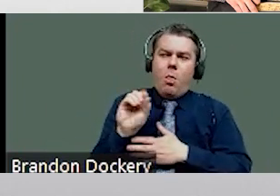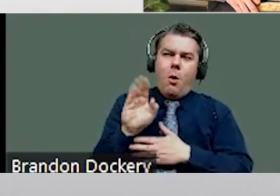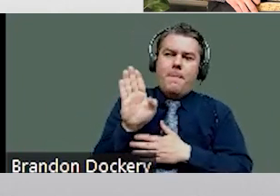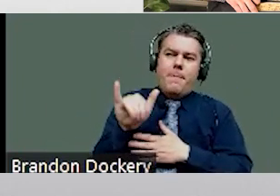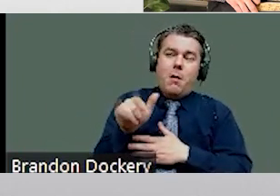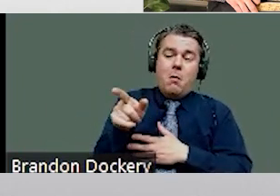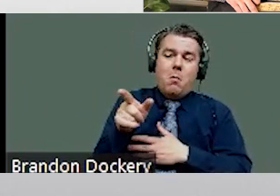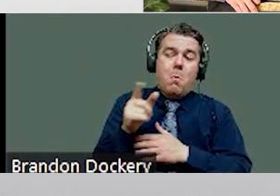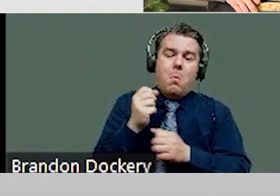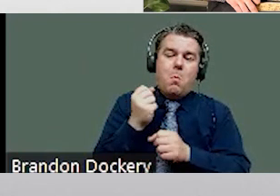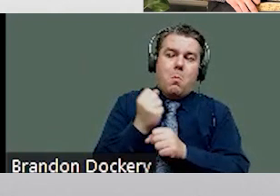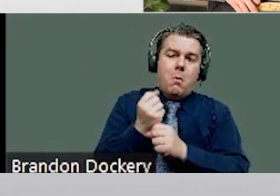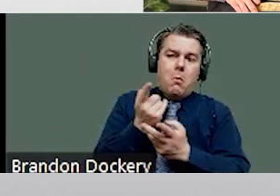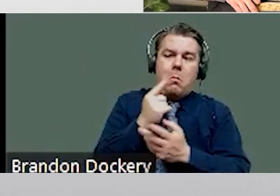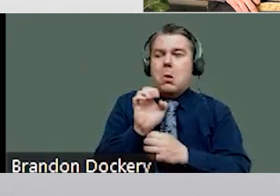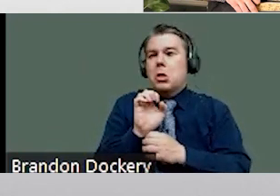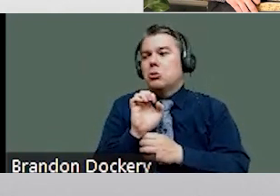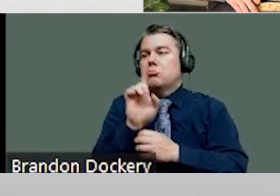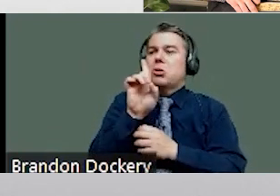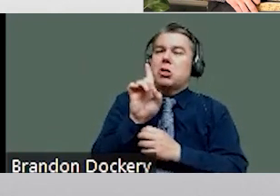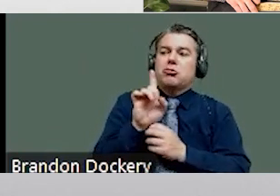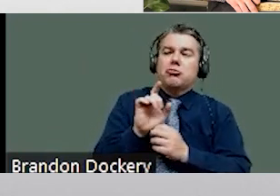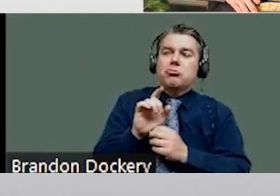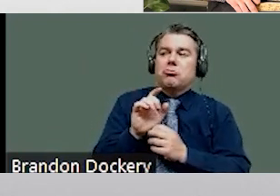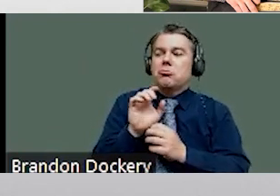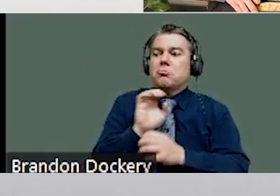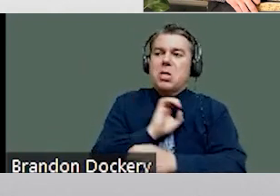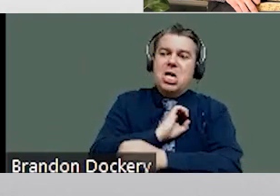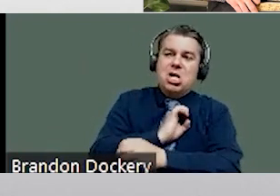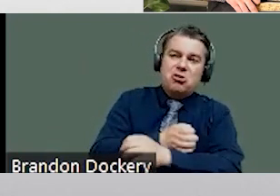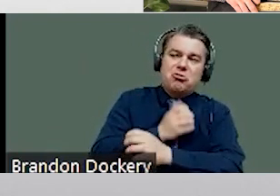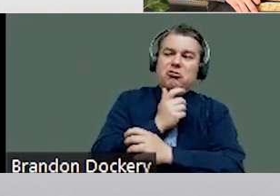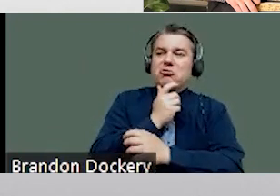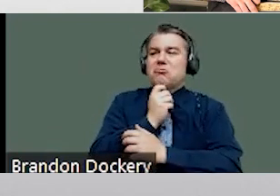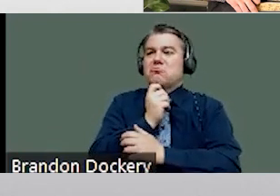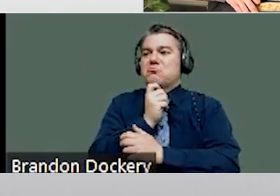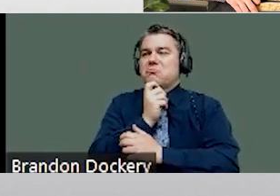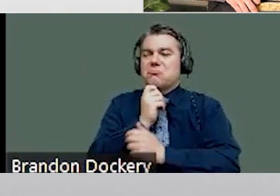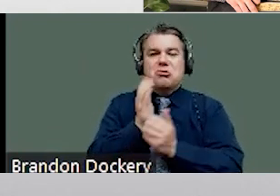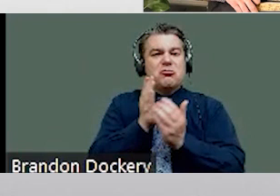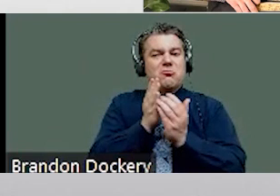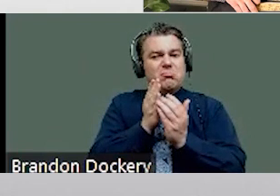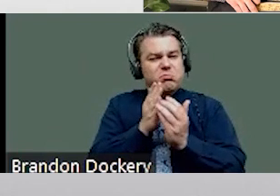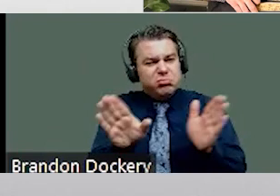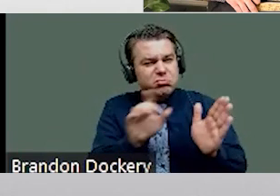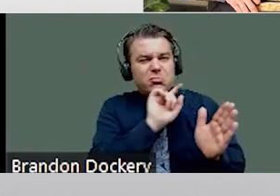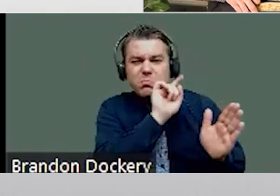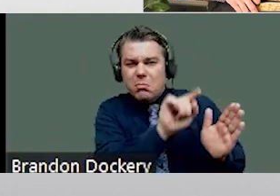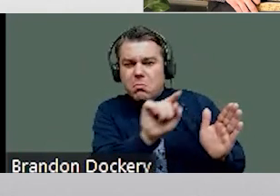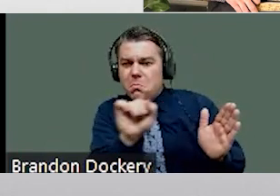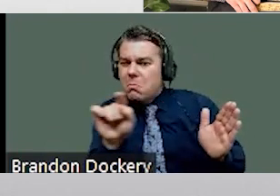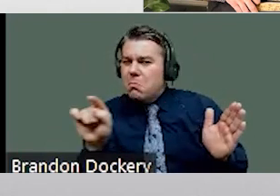lobbyists working in education and energy, all across the board. You can